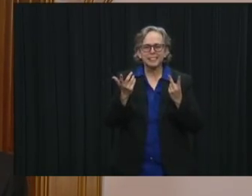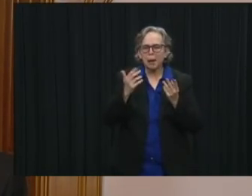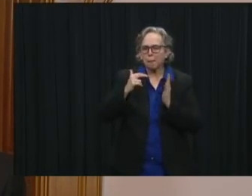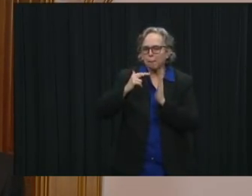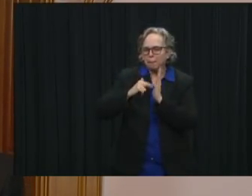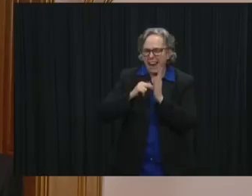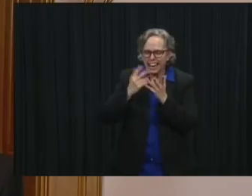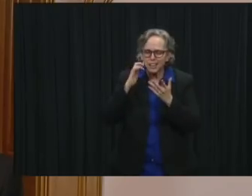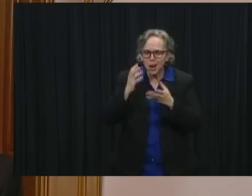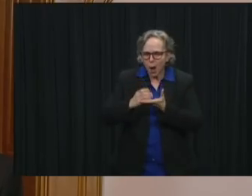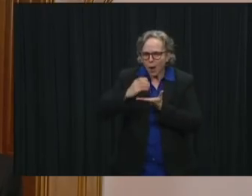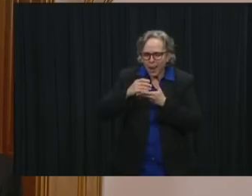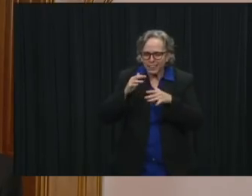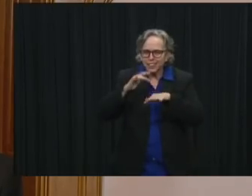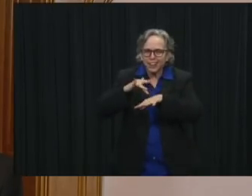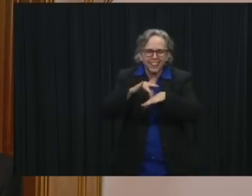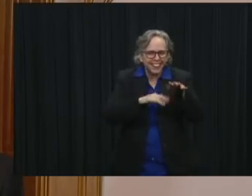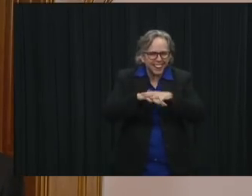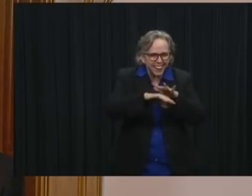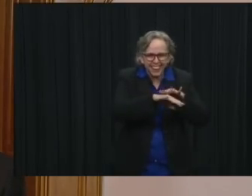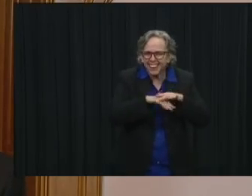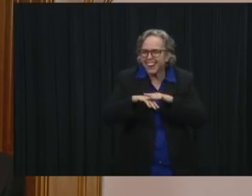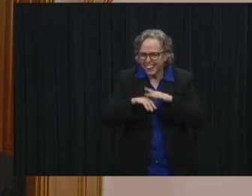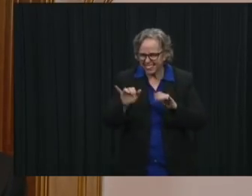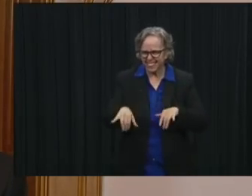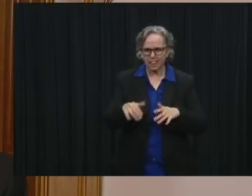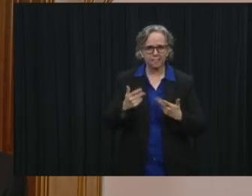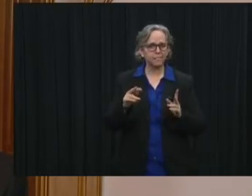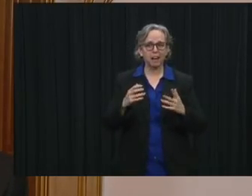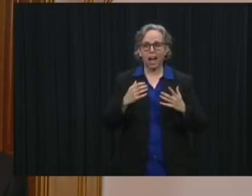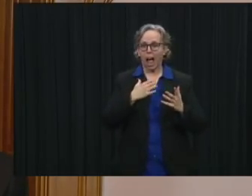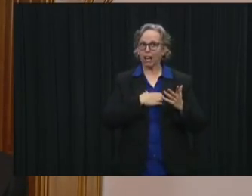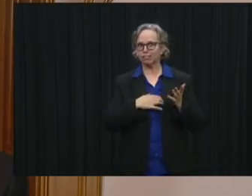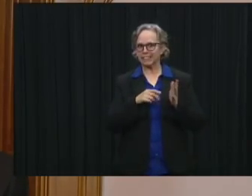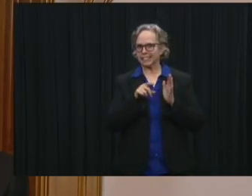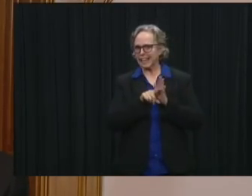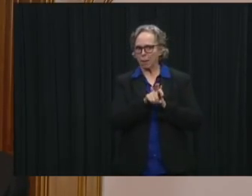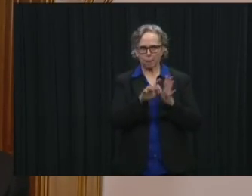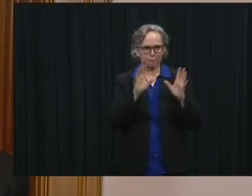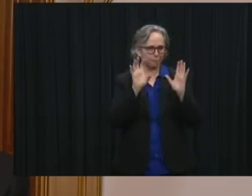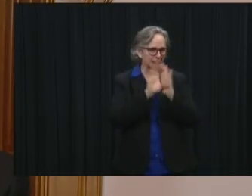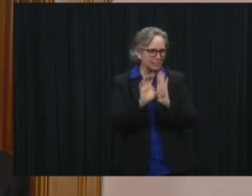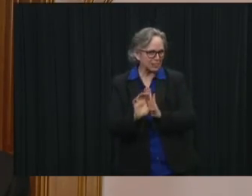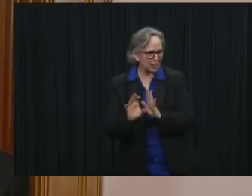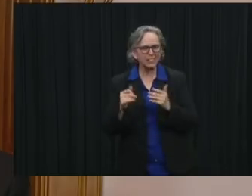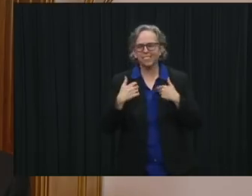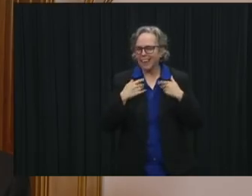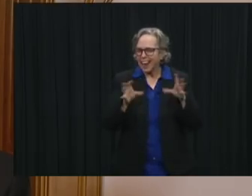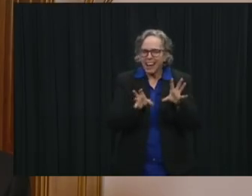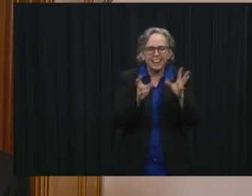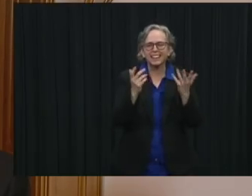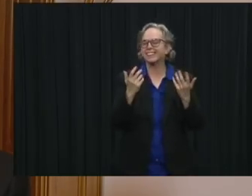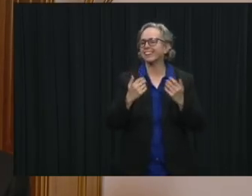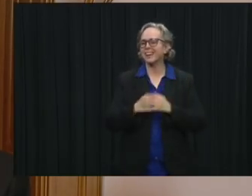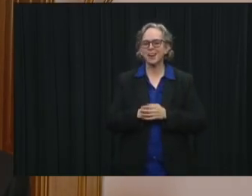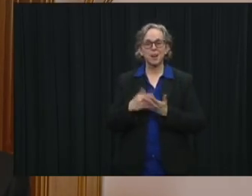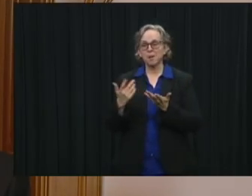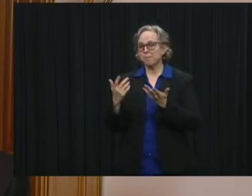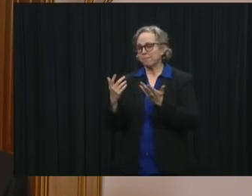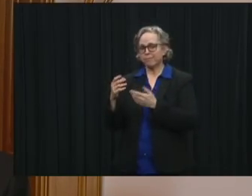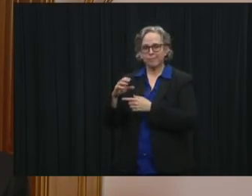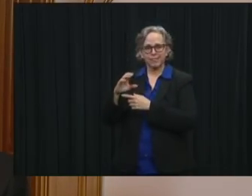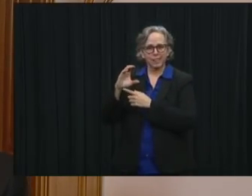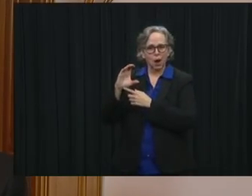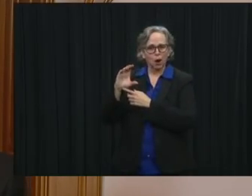can make the very hungry caterpillar, and some clothespins with tissue paper so that they can make butterflies. Because next week I'm going to read